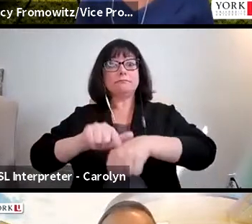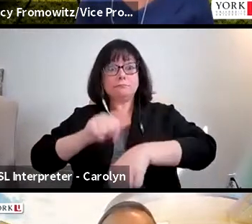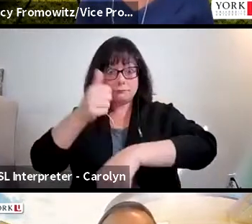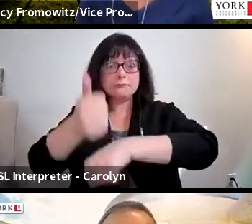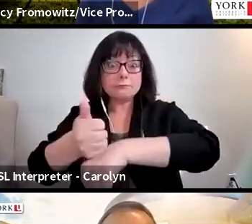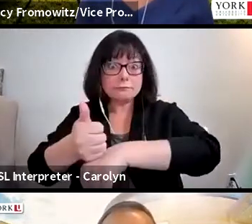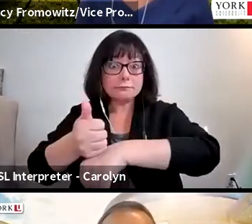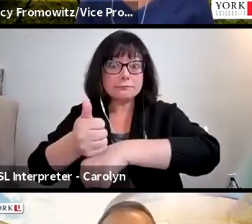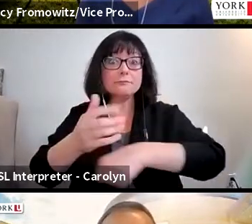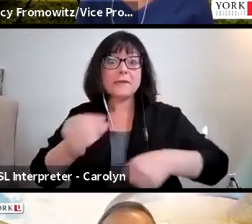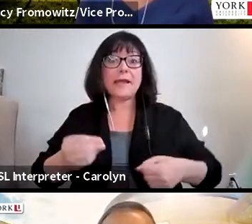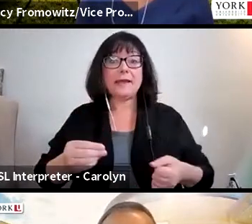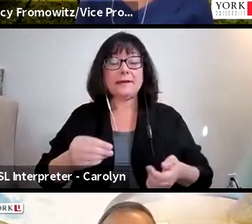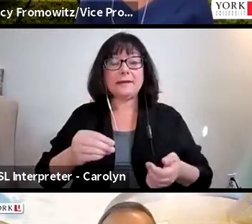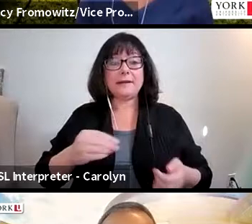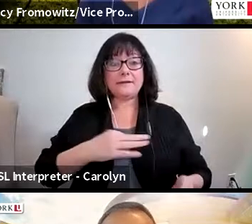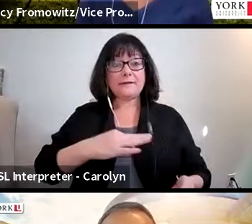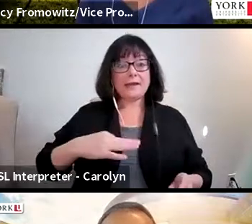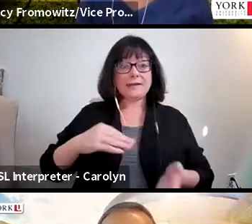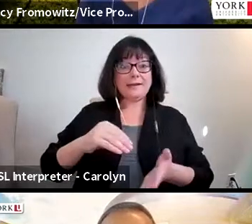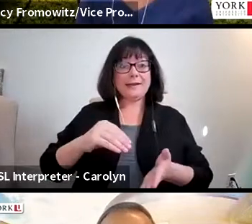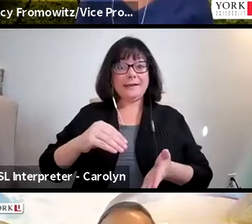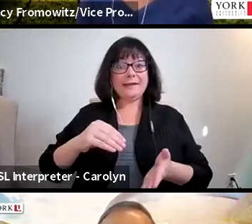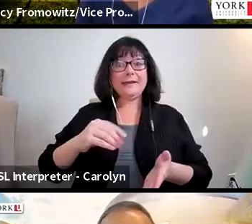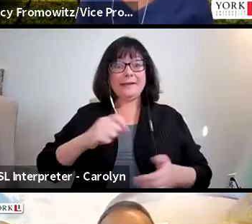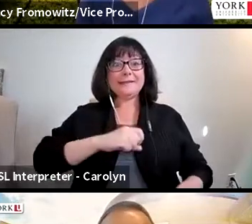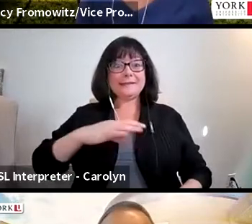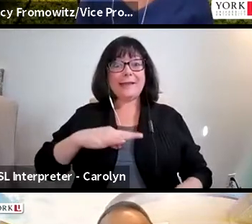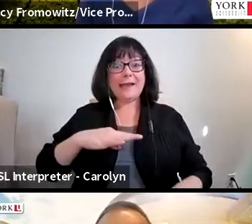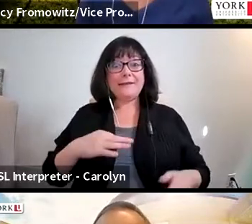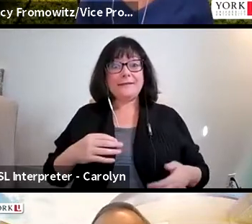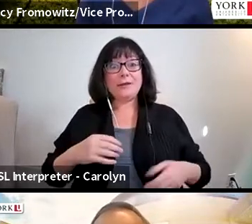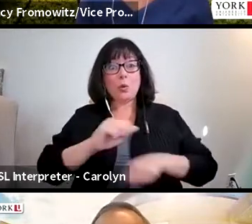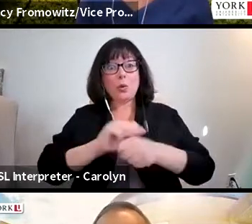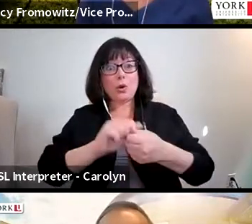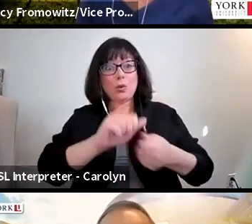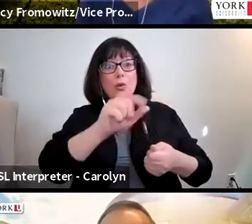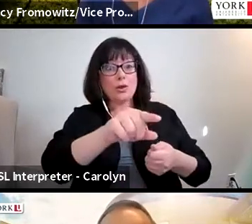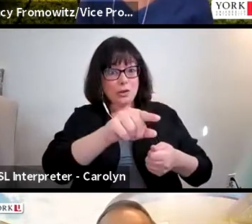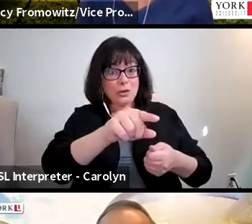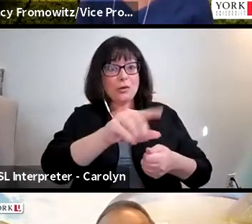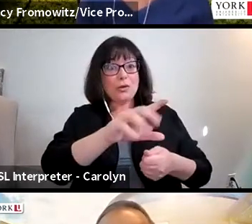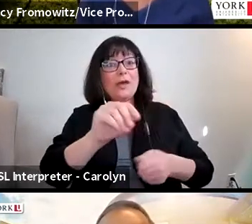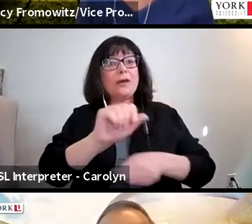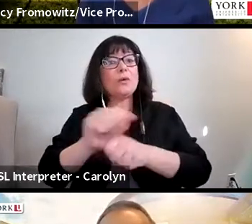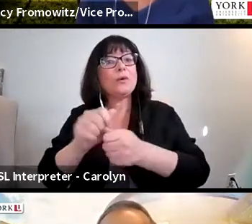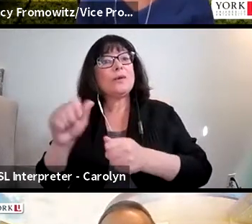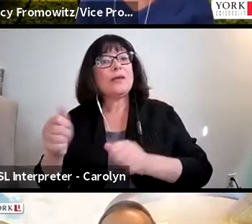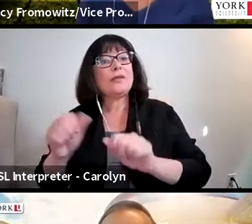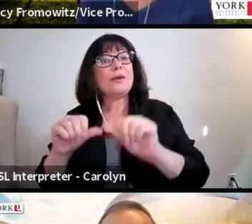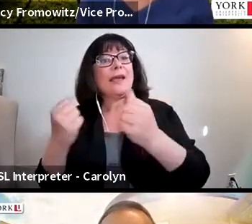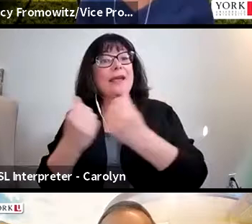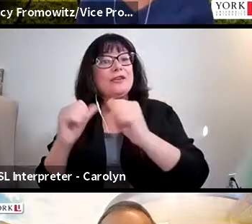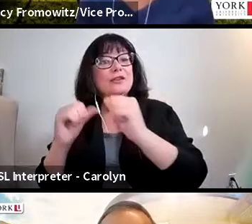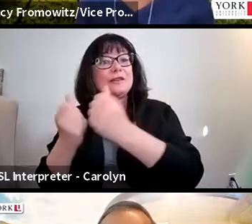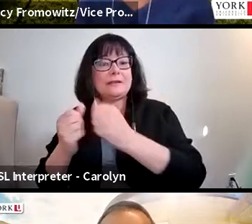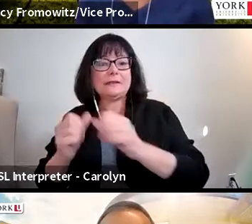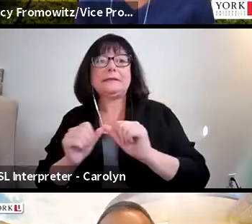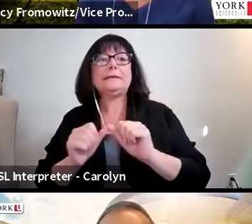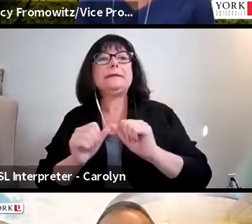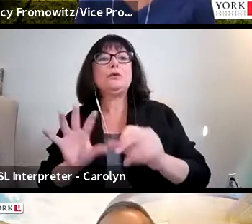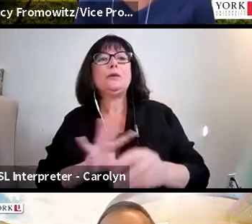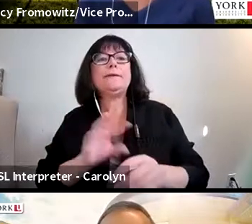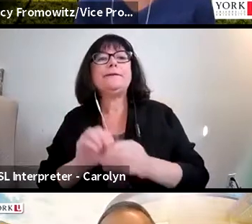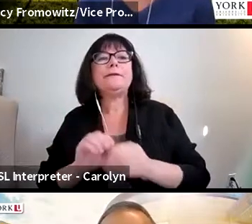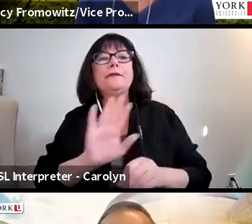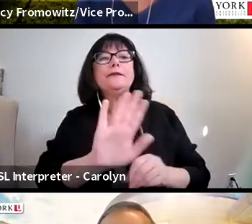who directly work with UN agencies already, how can we remain involved? Thank you.